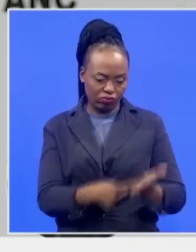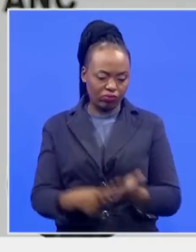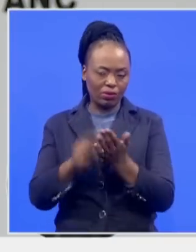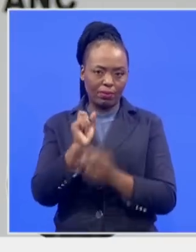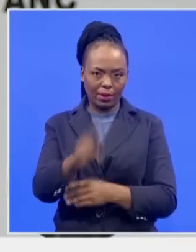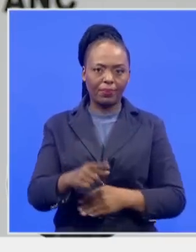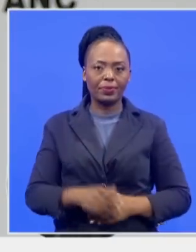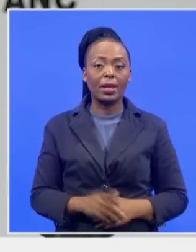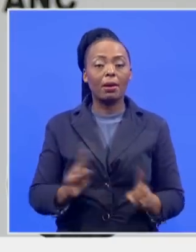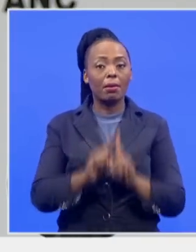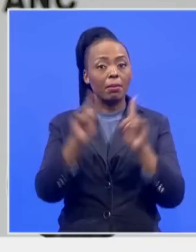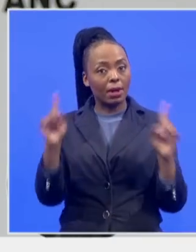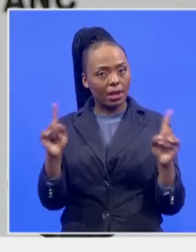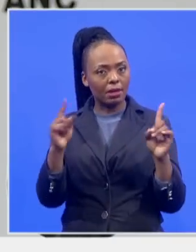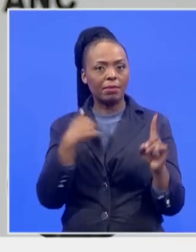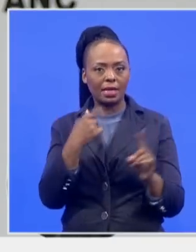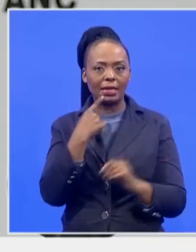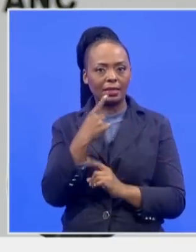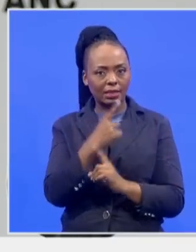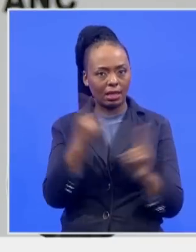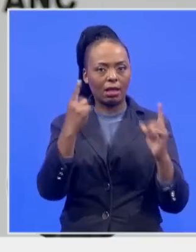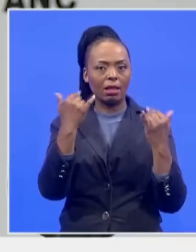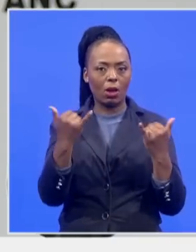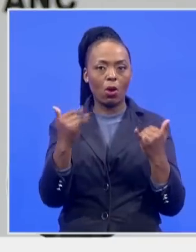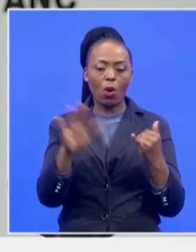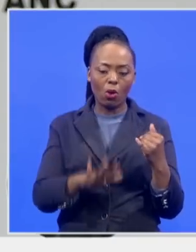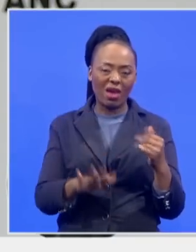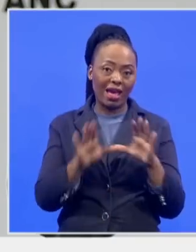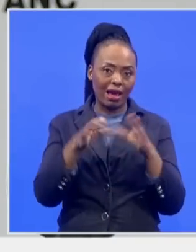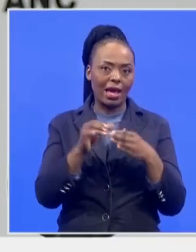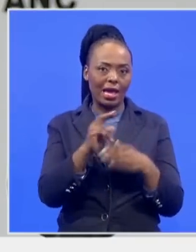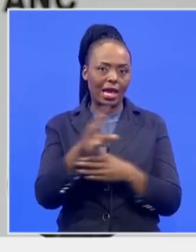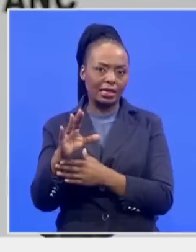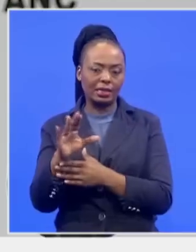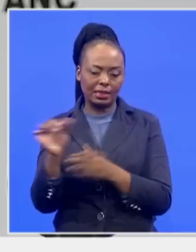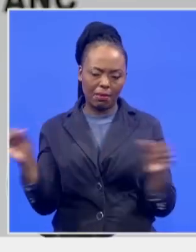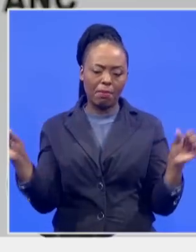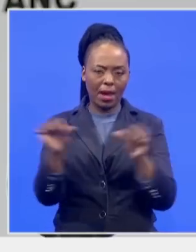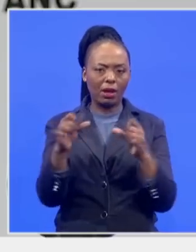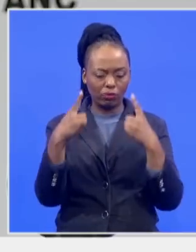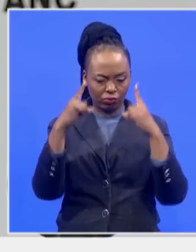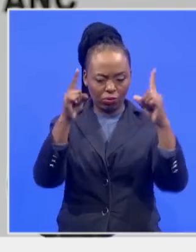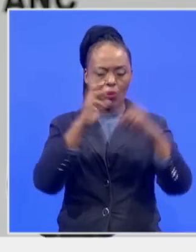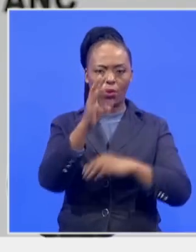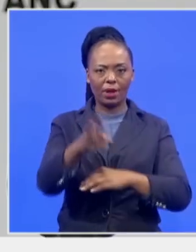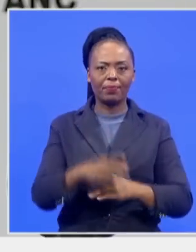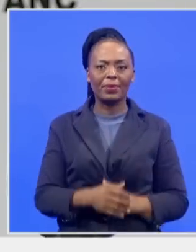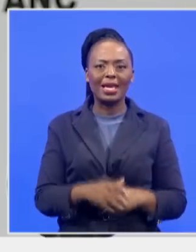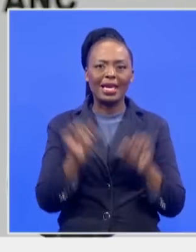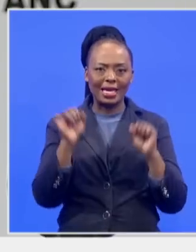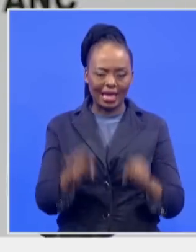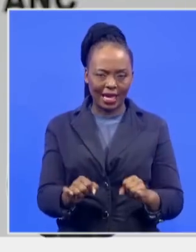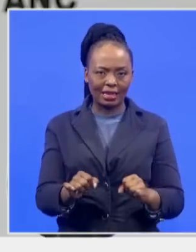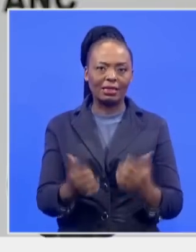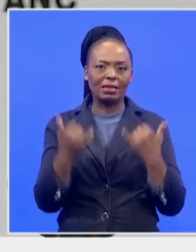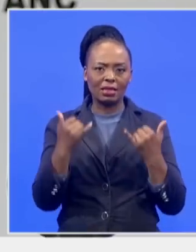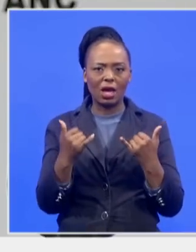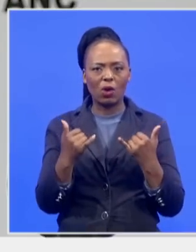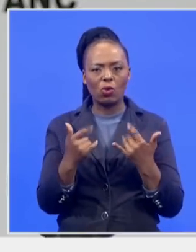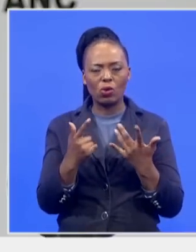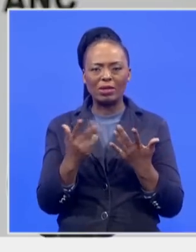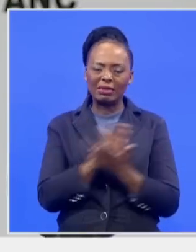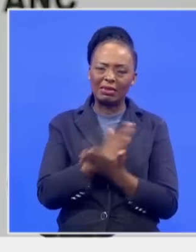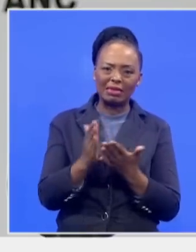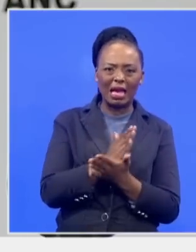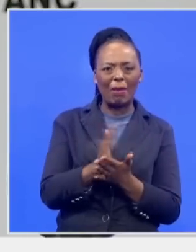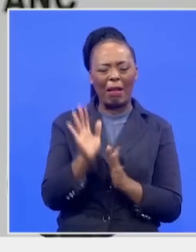everyone that the ANC will be firm. Even if there will be a temporary